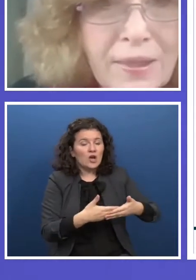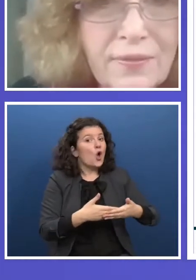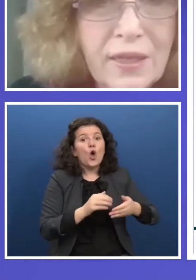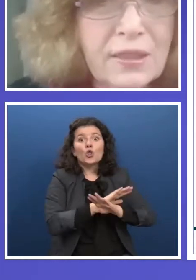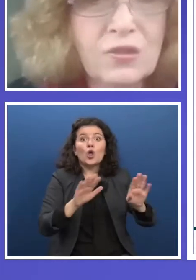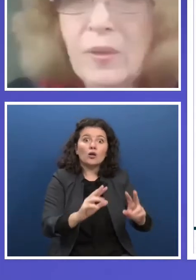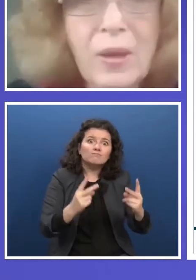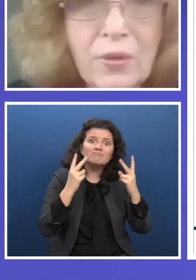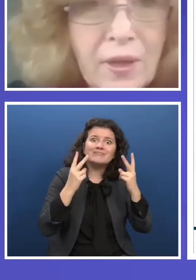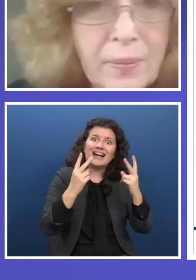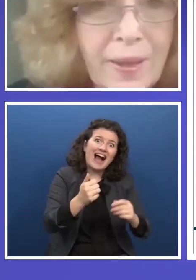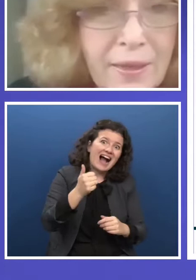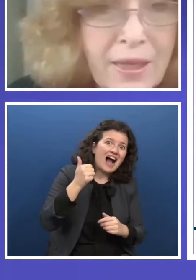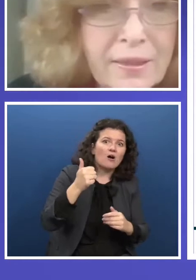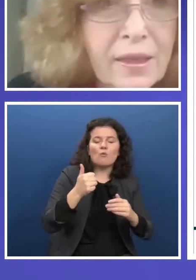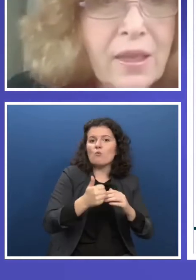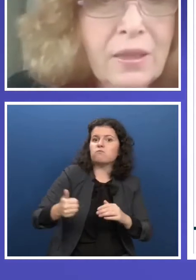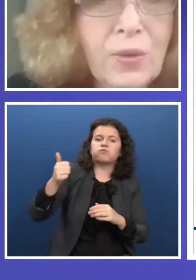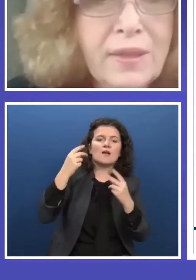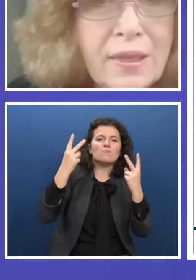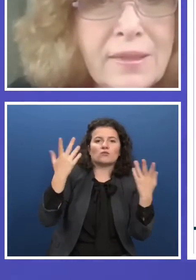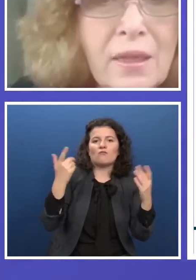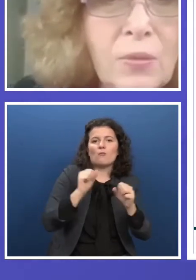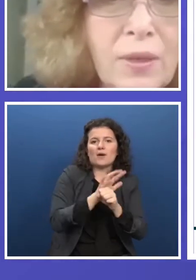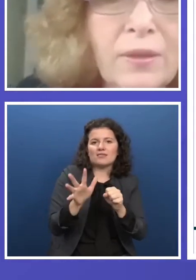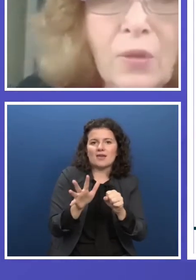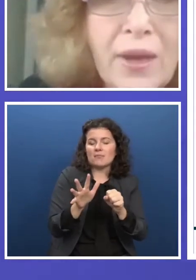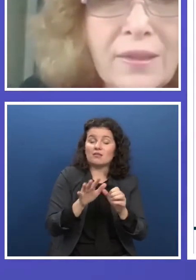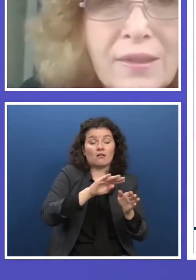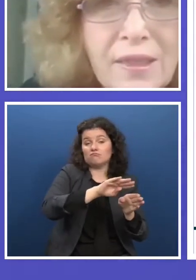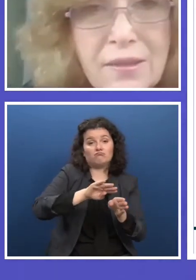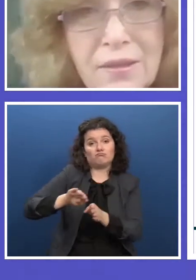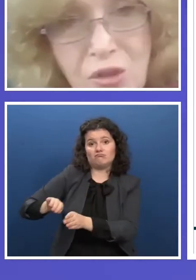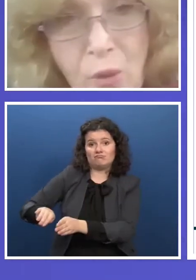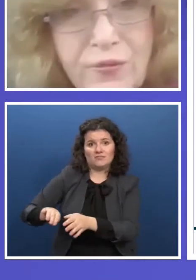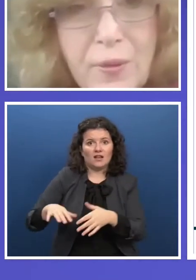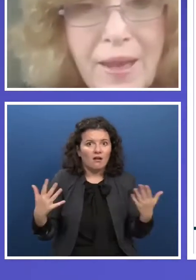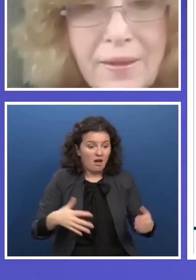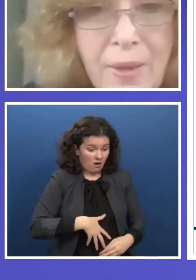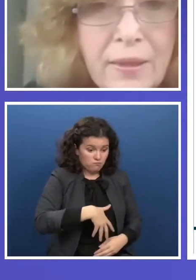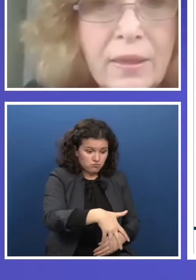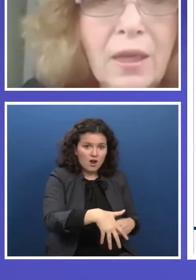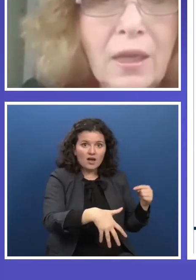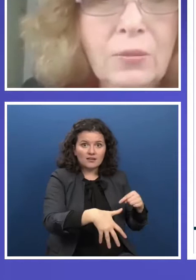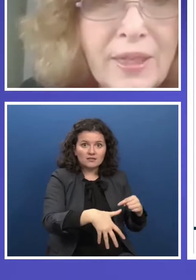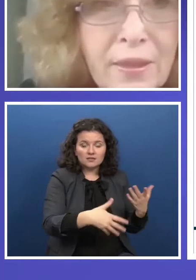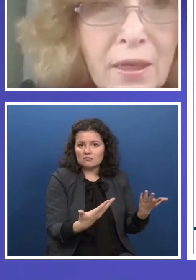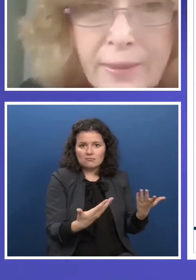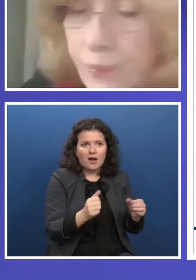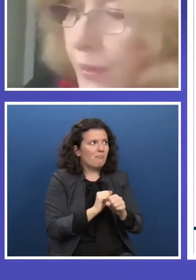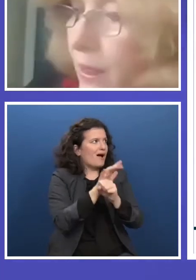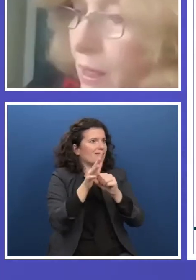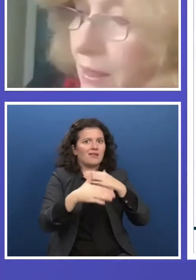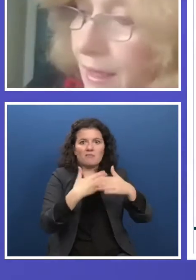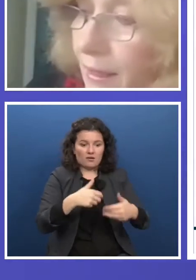have plenty of lessons from Ebola and other pandemics that when that is done, when pregnancy doesn't stop for a pandemic and women